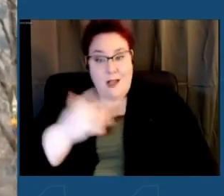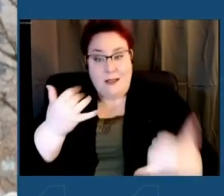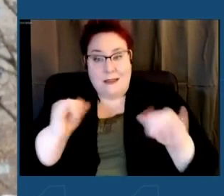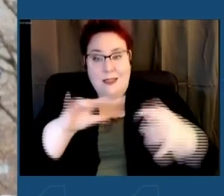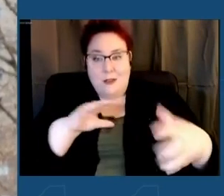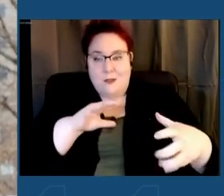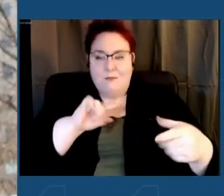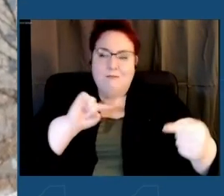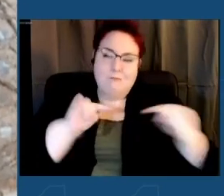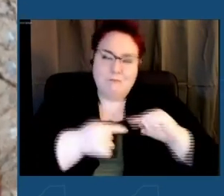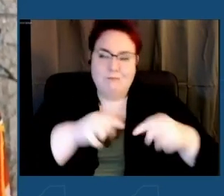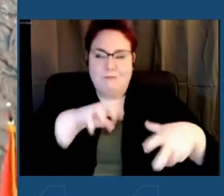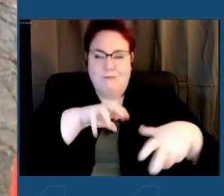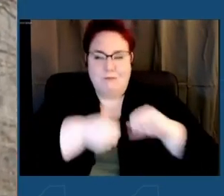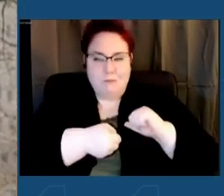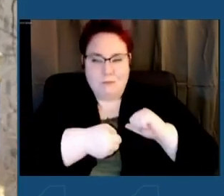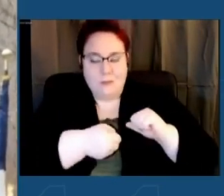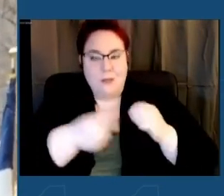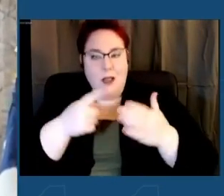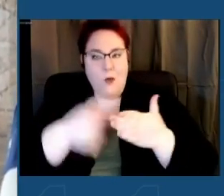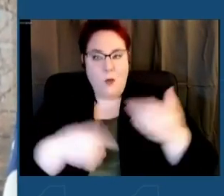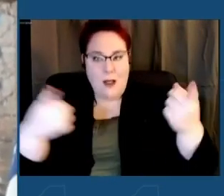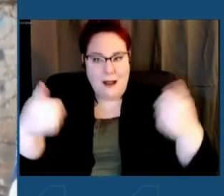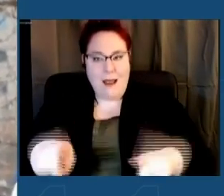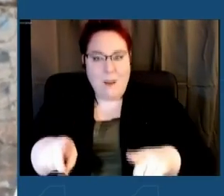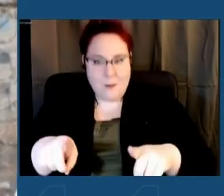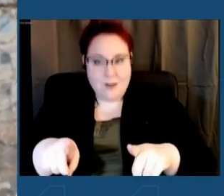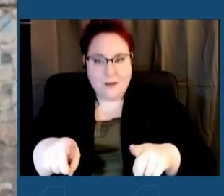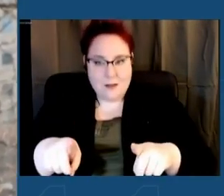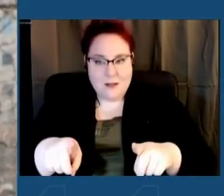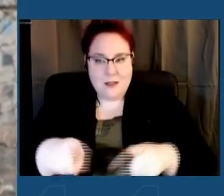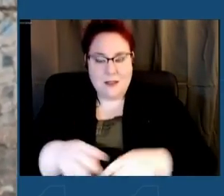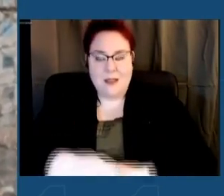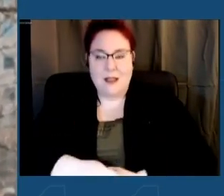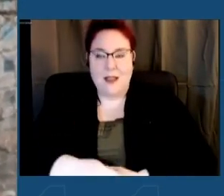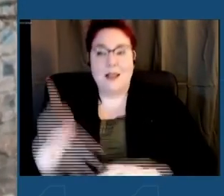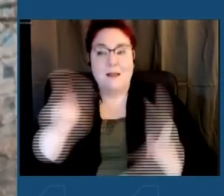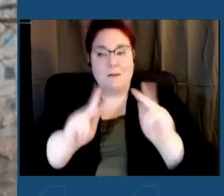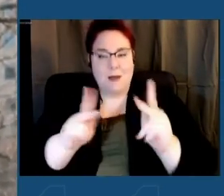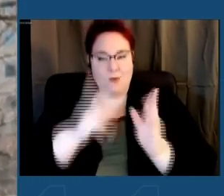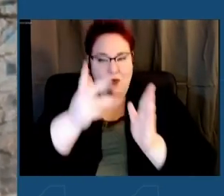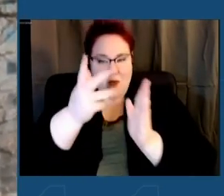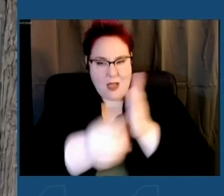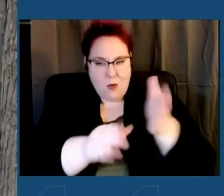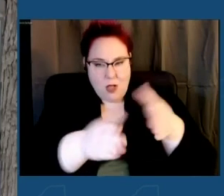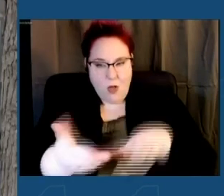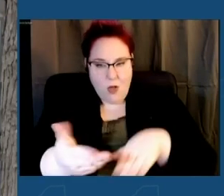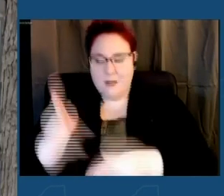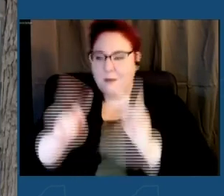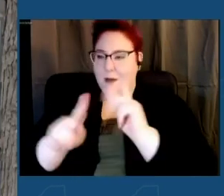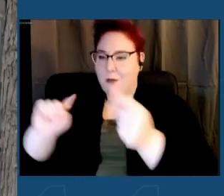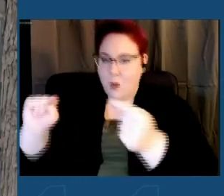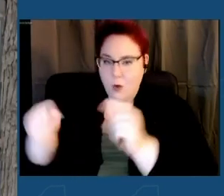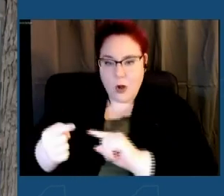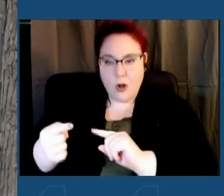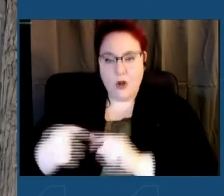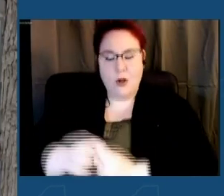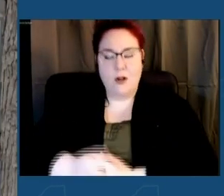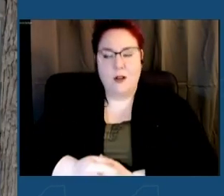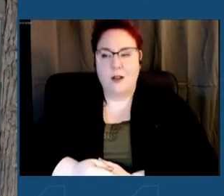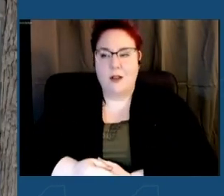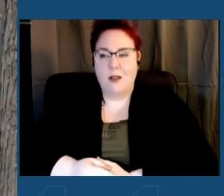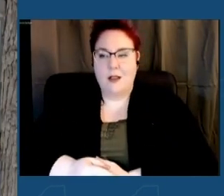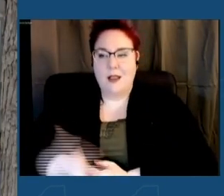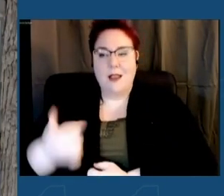grief of what had occurred and the people who were lost and hurt, even as we